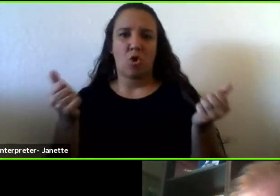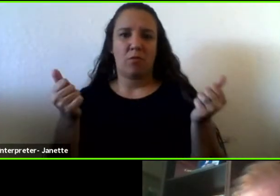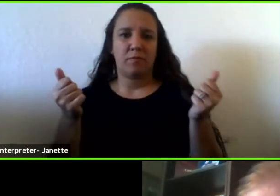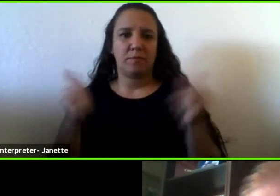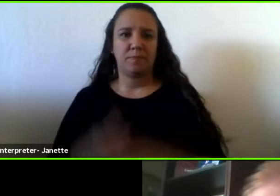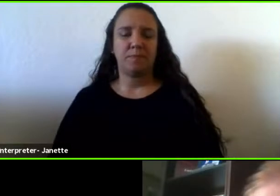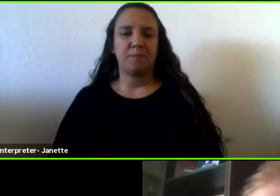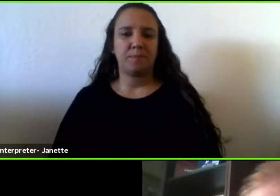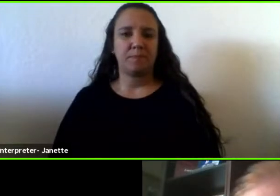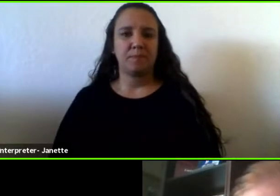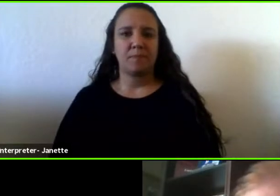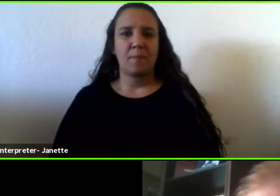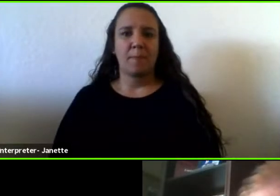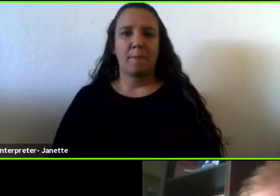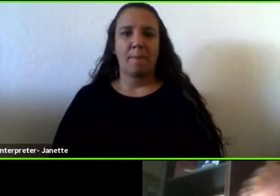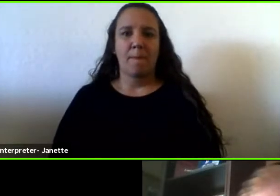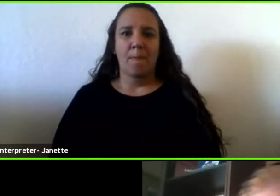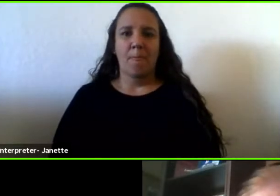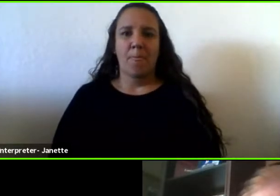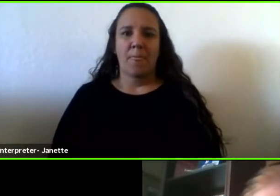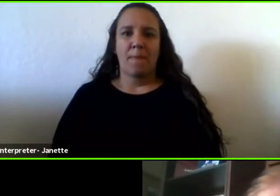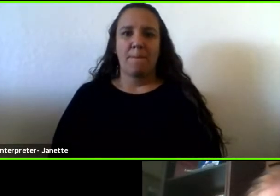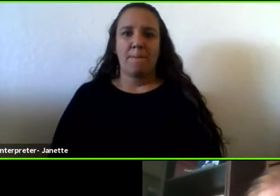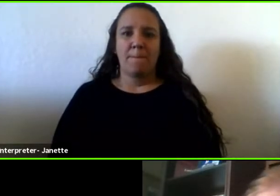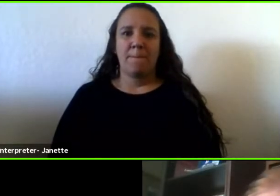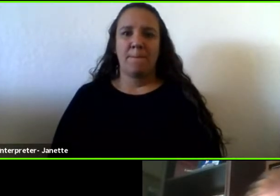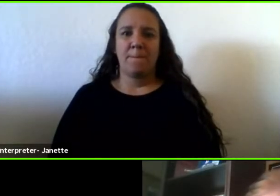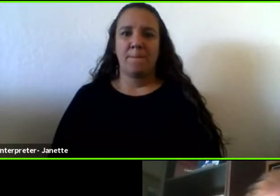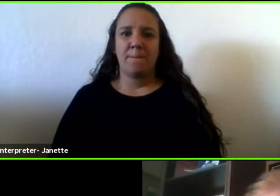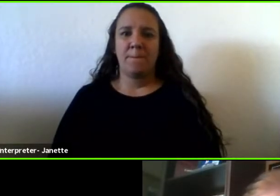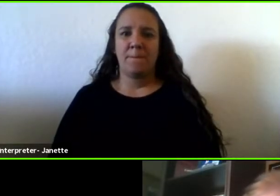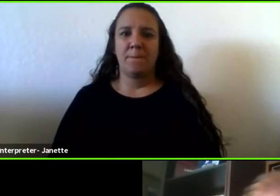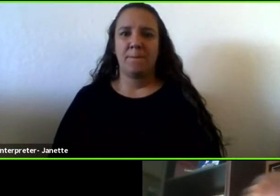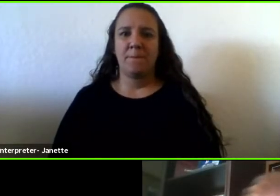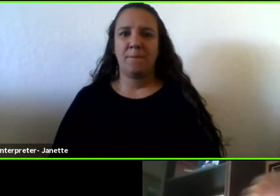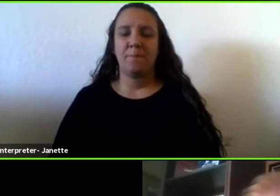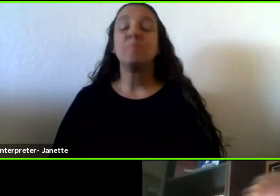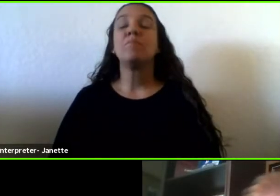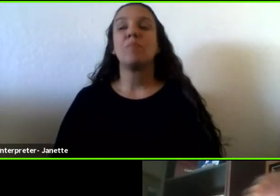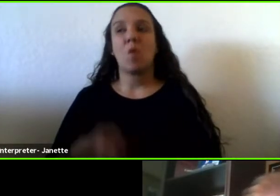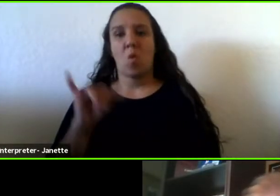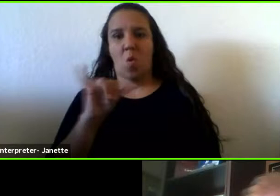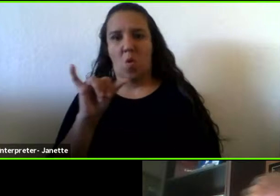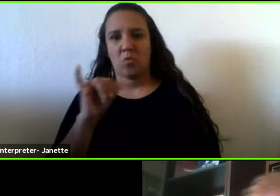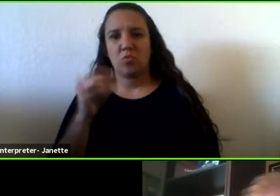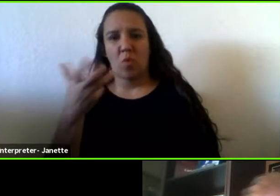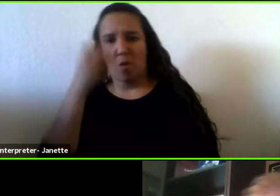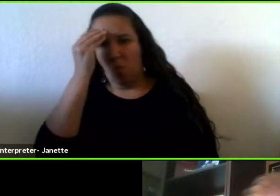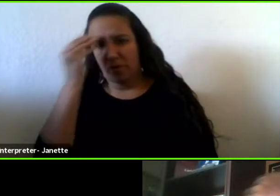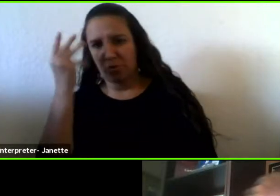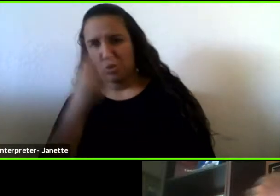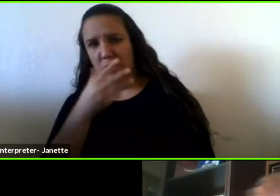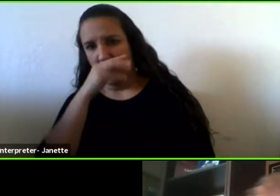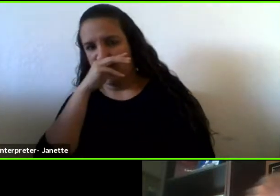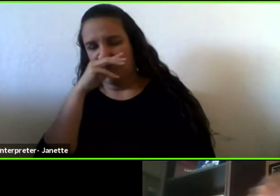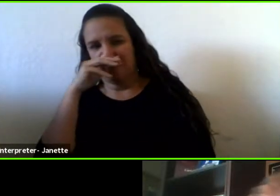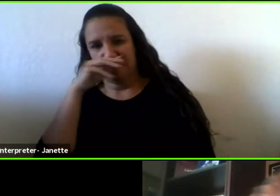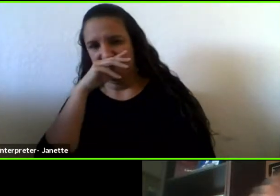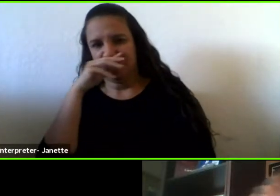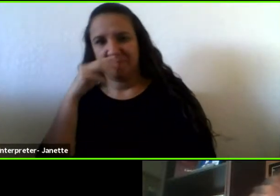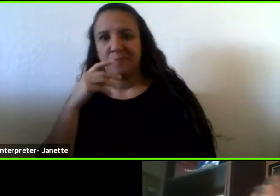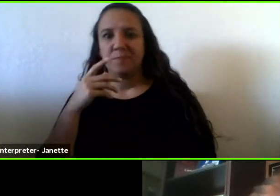be proactive and take the initiative. The other thing I'd just share quickly, is I sit